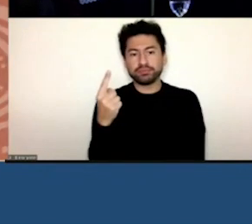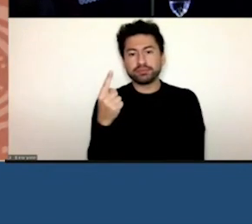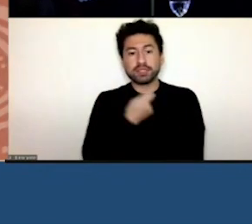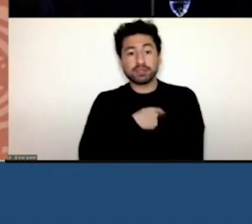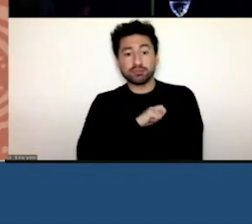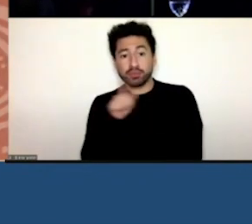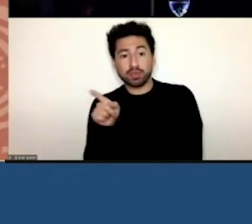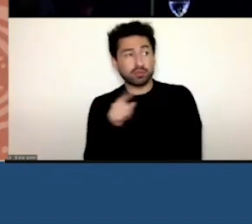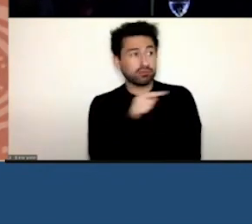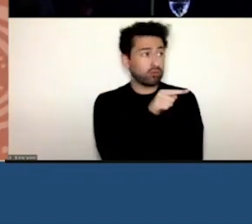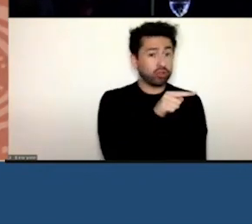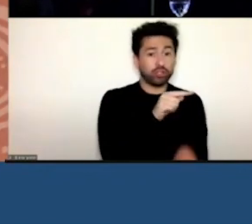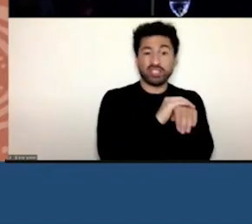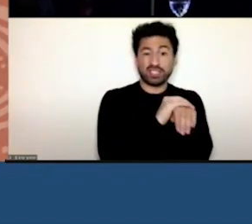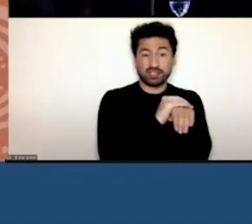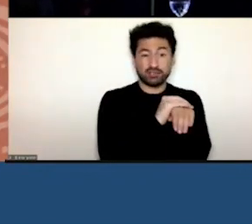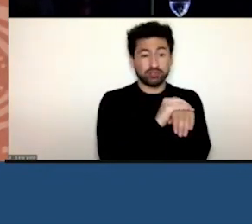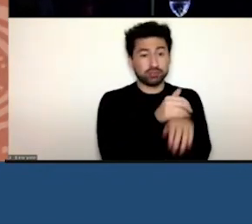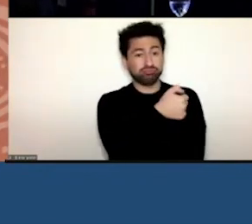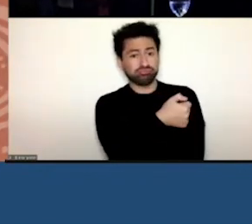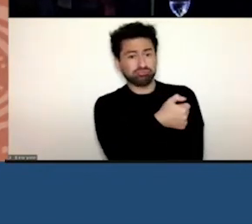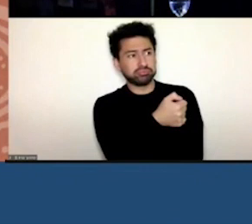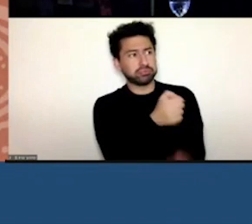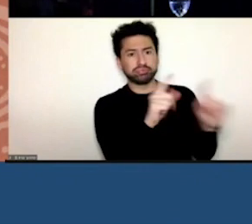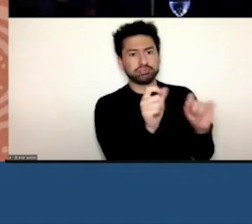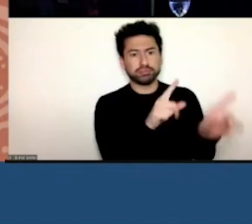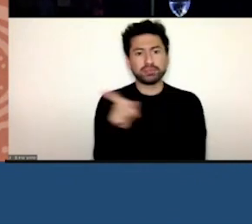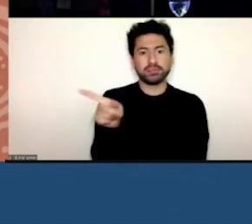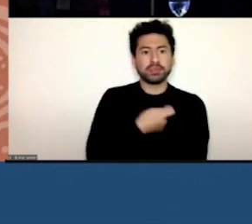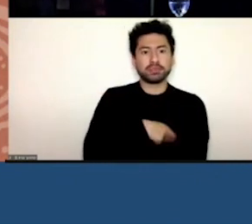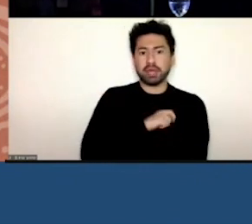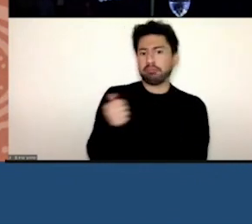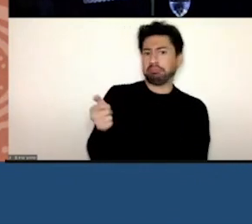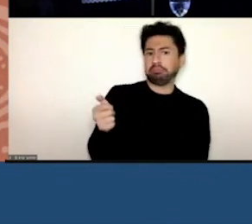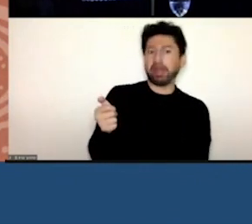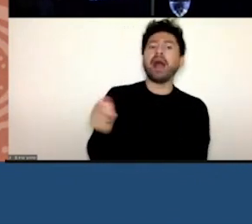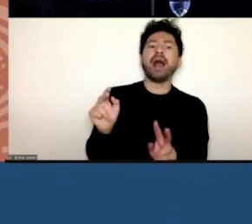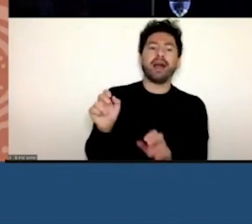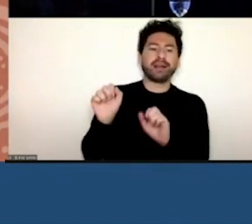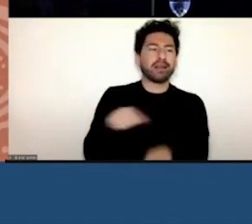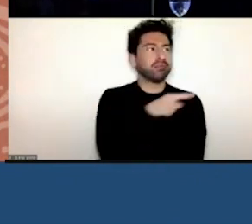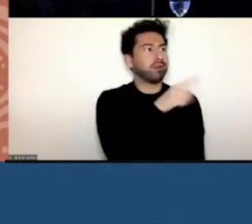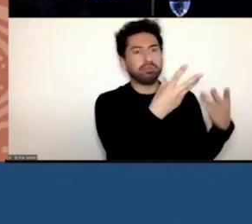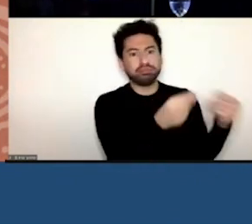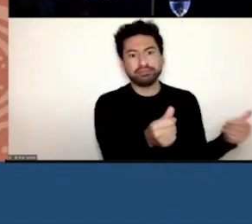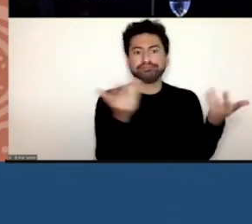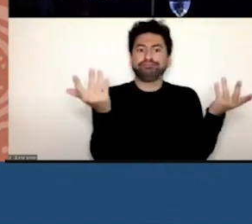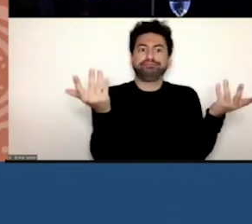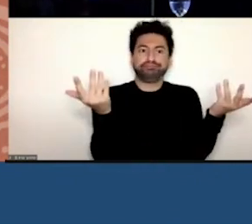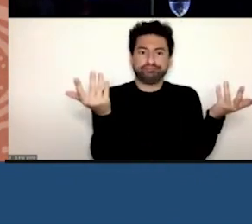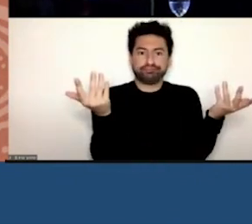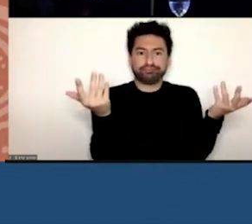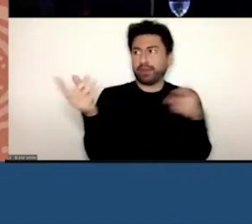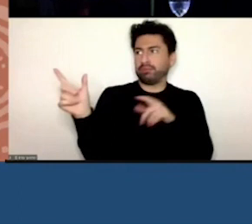changing to English? I'm not sure. The English is changing, but it's the the Spanish